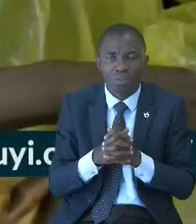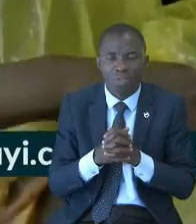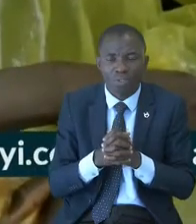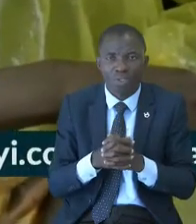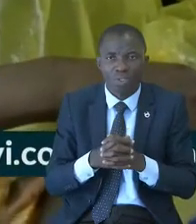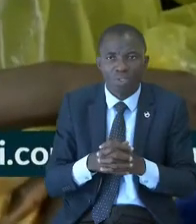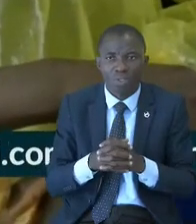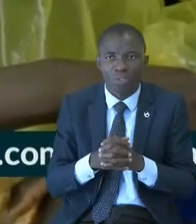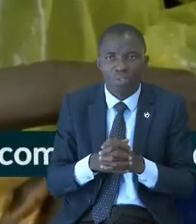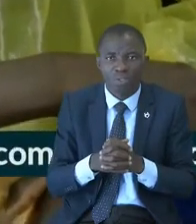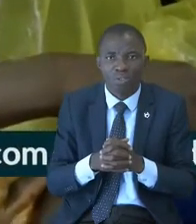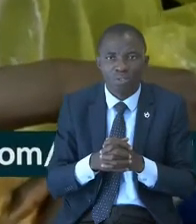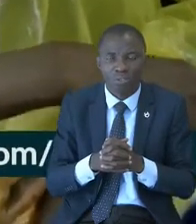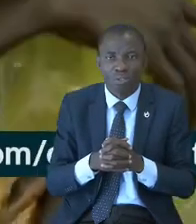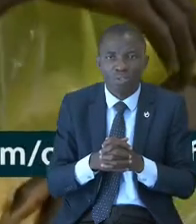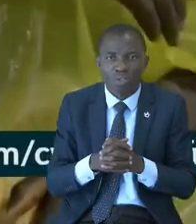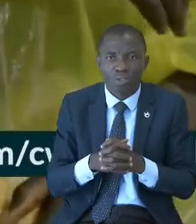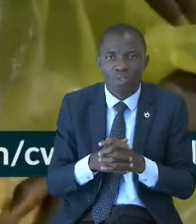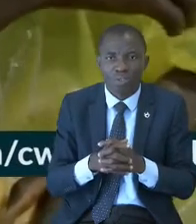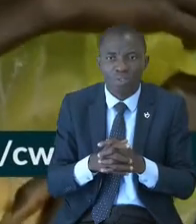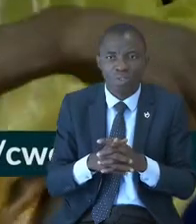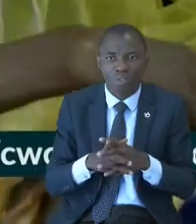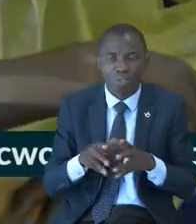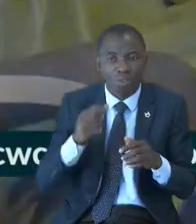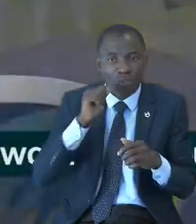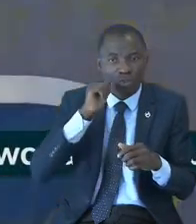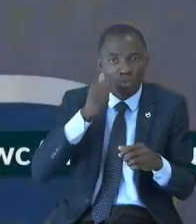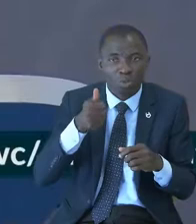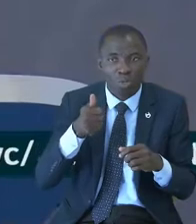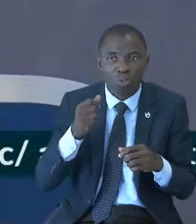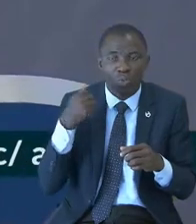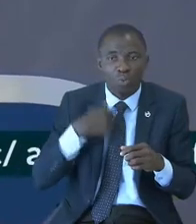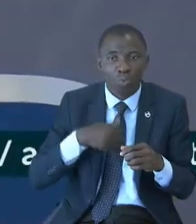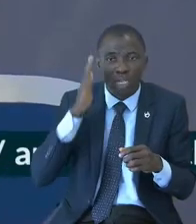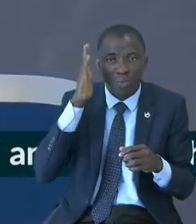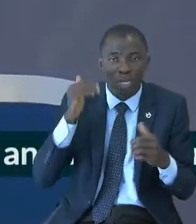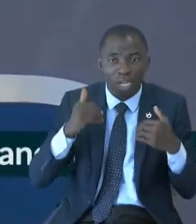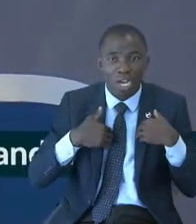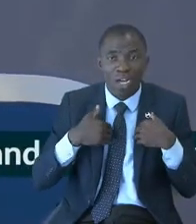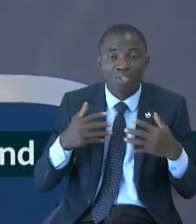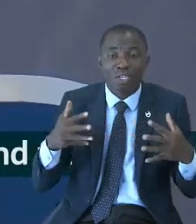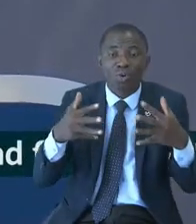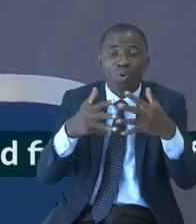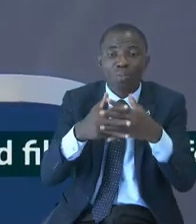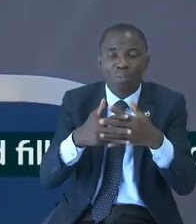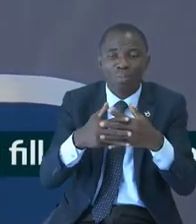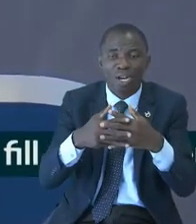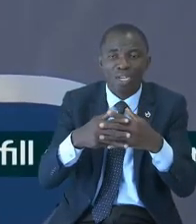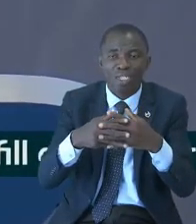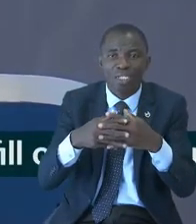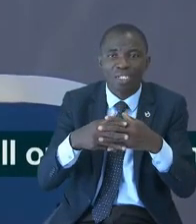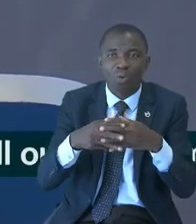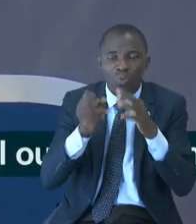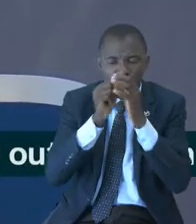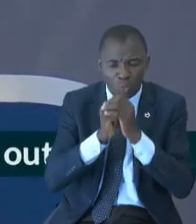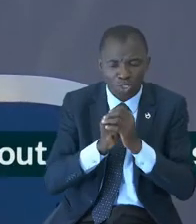global combined worship service throughout the whole world, Deeper Life worldwide. We have a